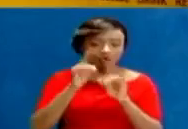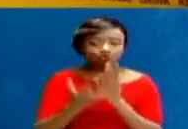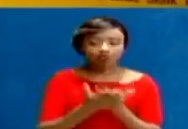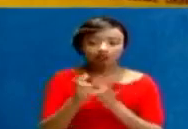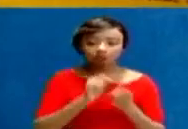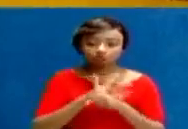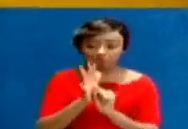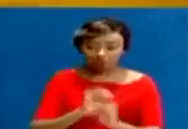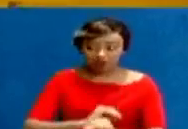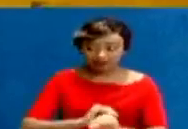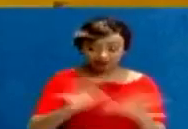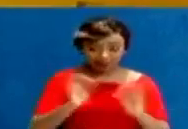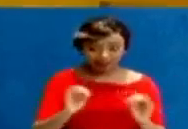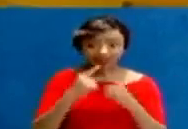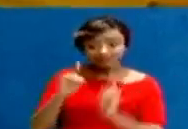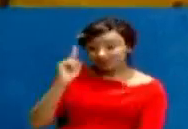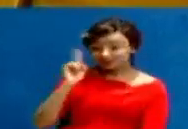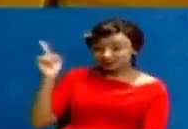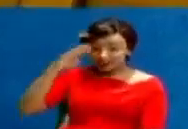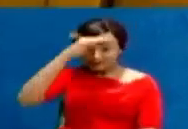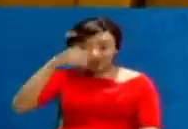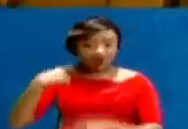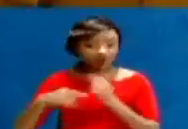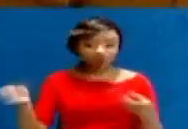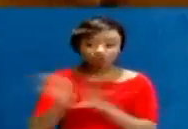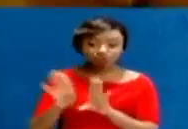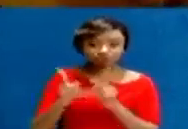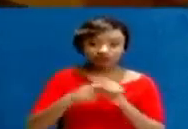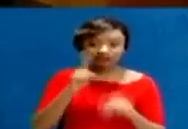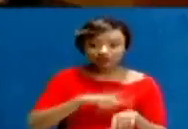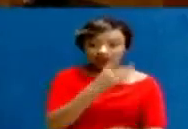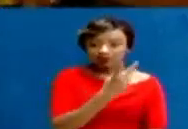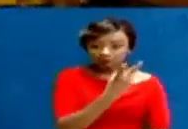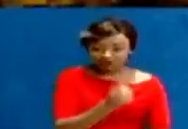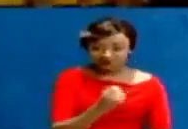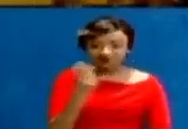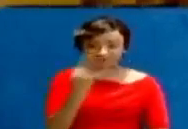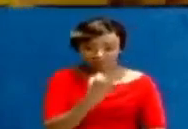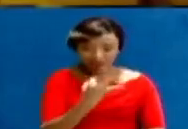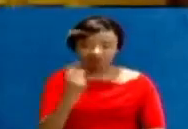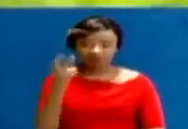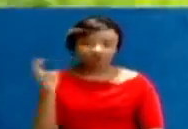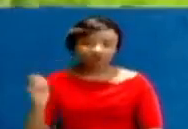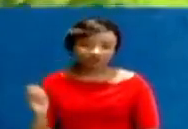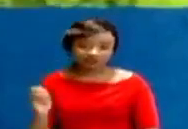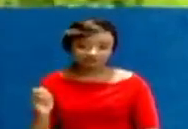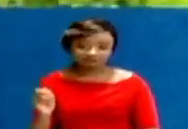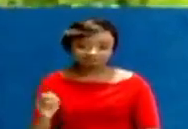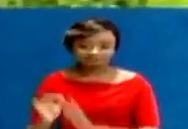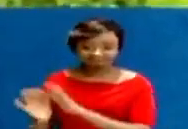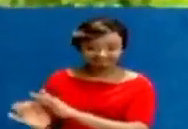curb the spread of coronavirus. Bars still remain closed since March 25th, 2020, when the restrictions were imposed. Is